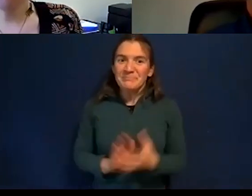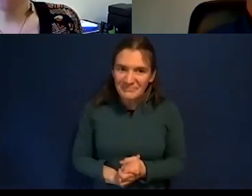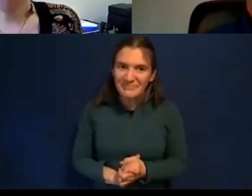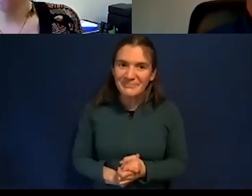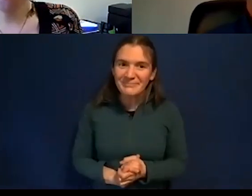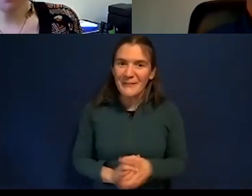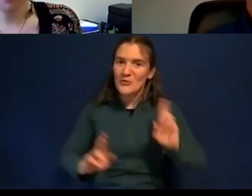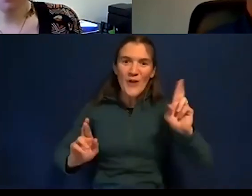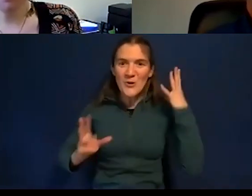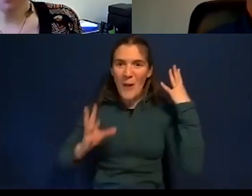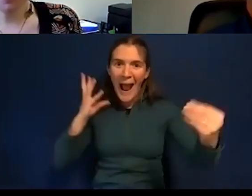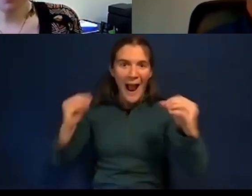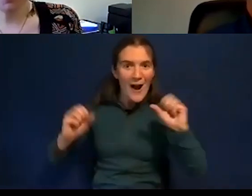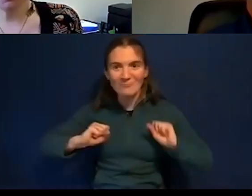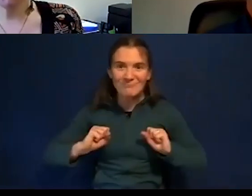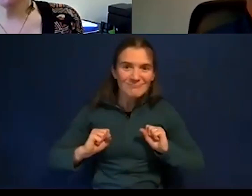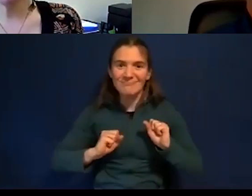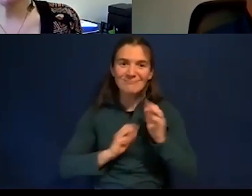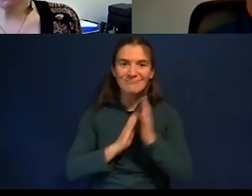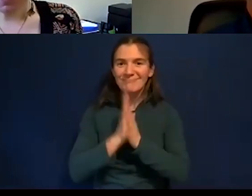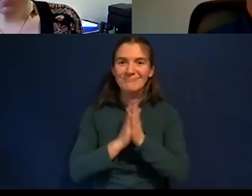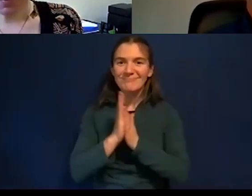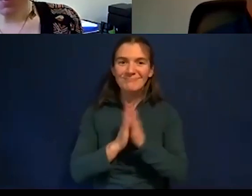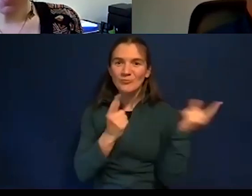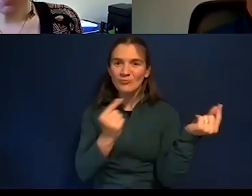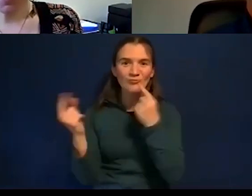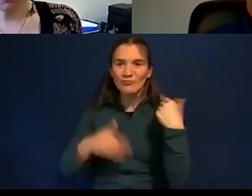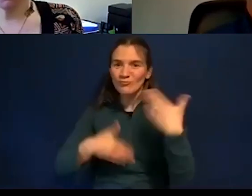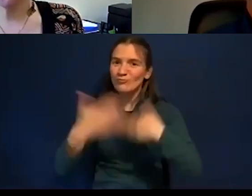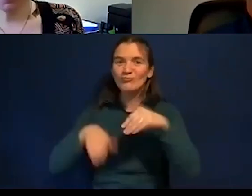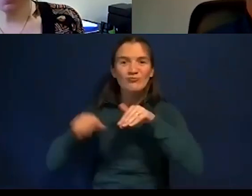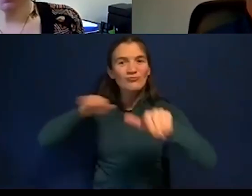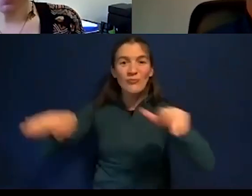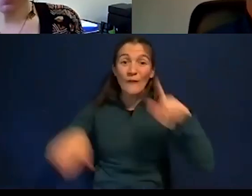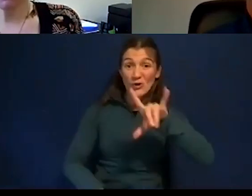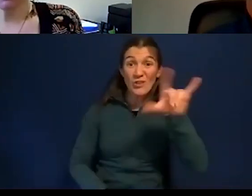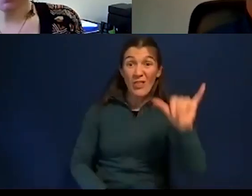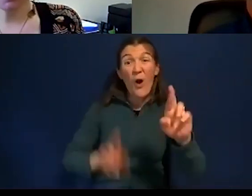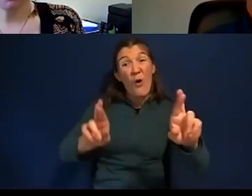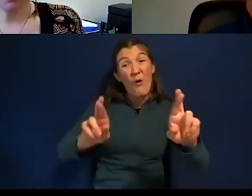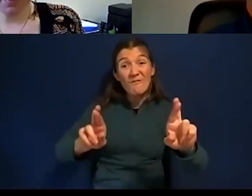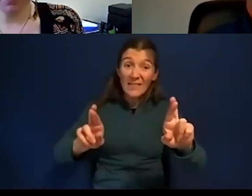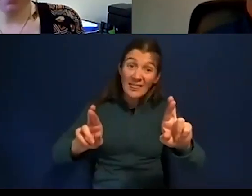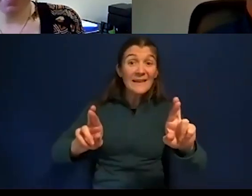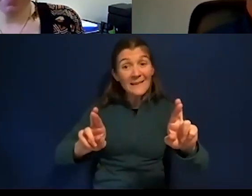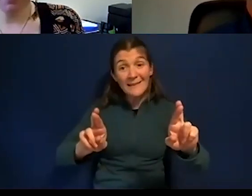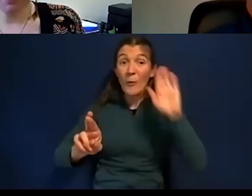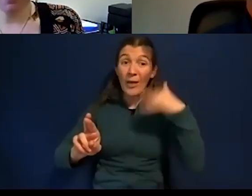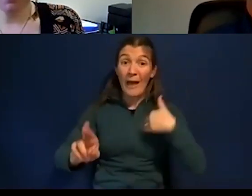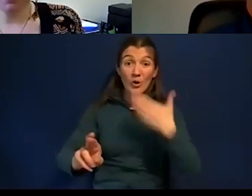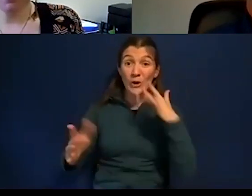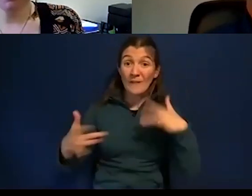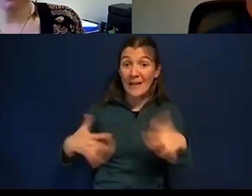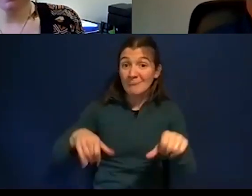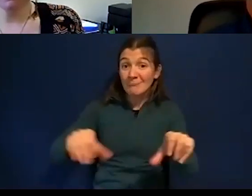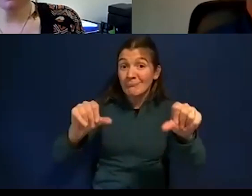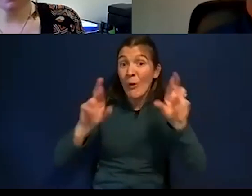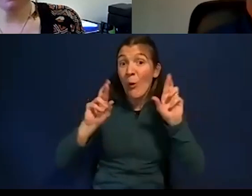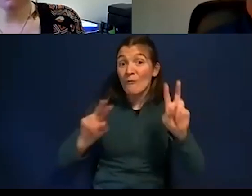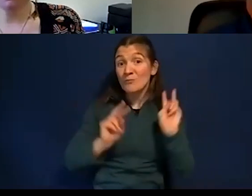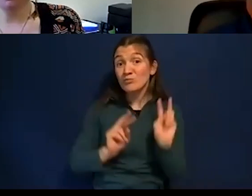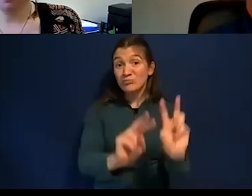Ready to get out there and start getting some things going in the town for July. Hopefully we'll have some, good events and some other things coming